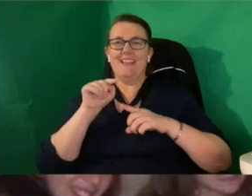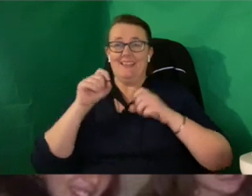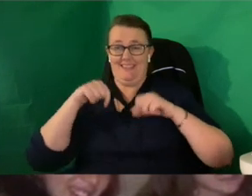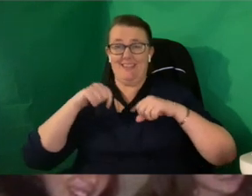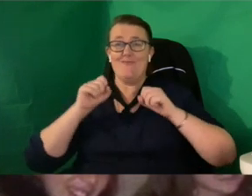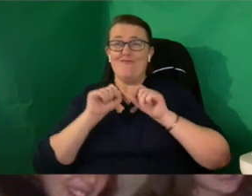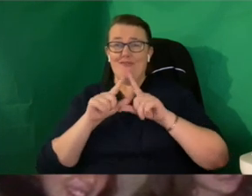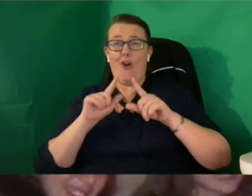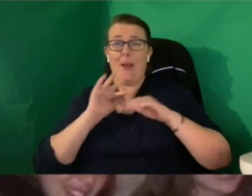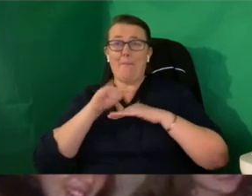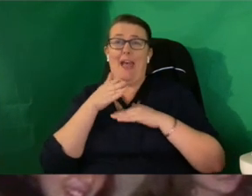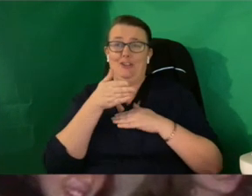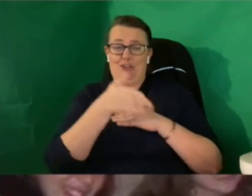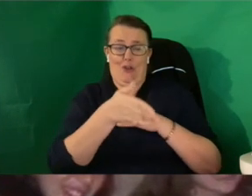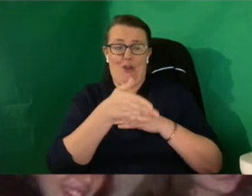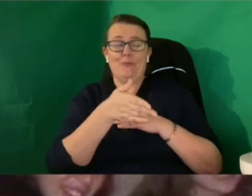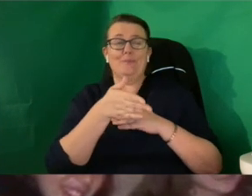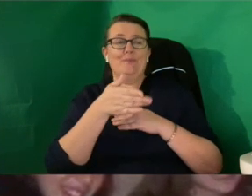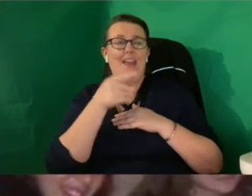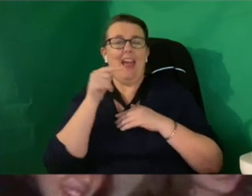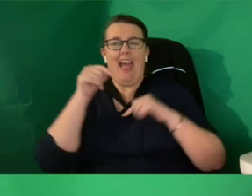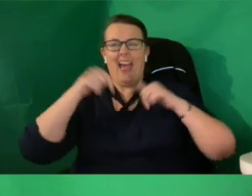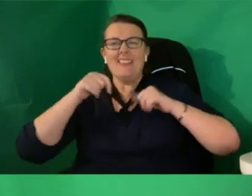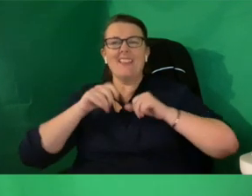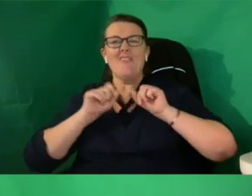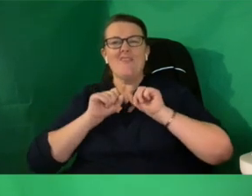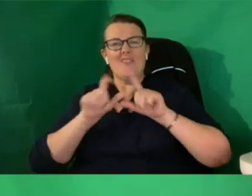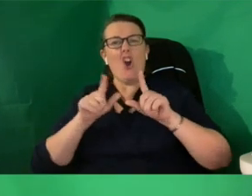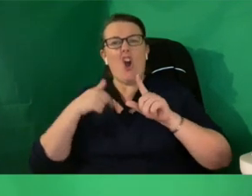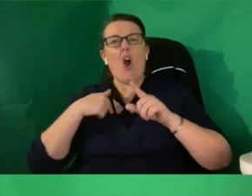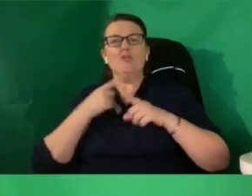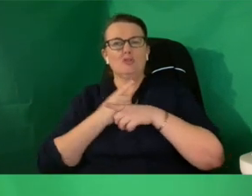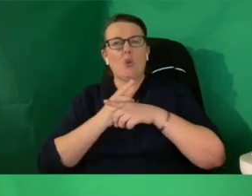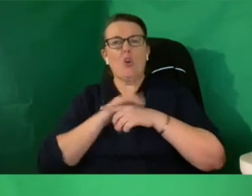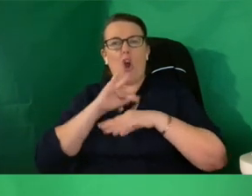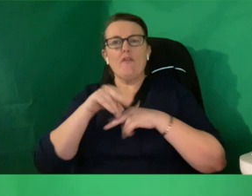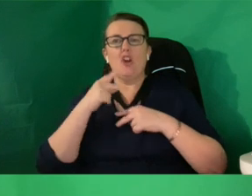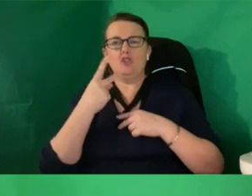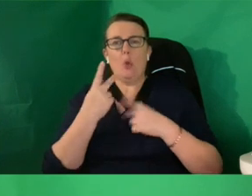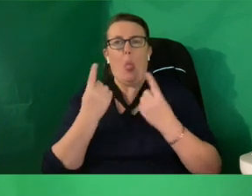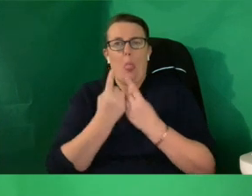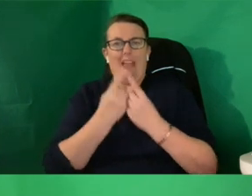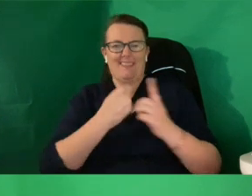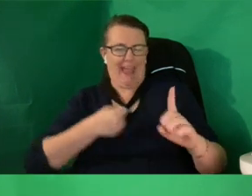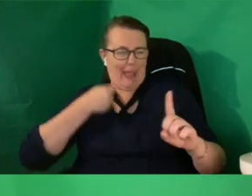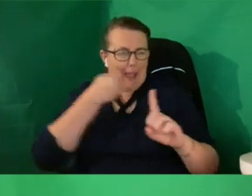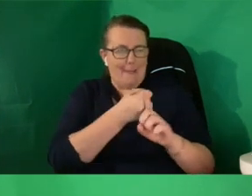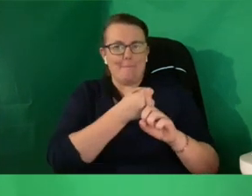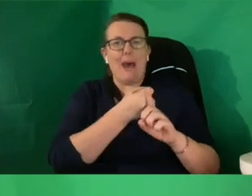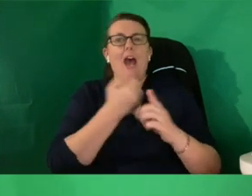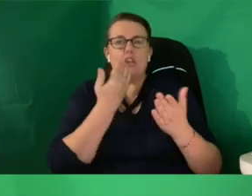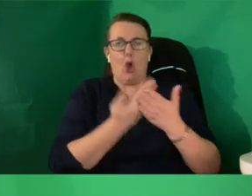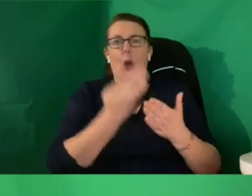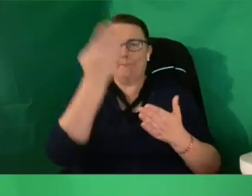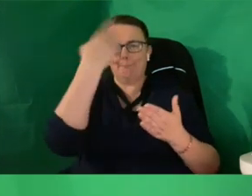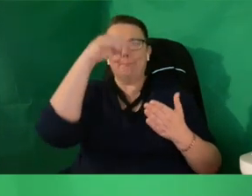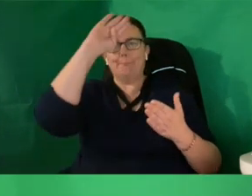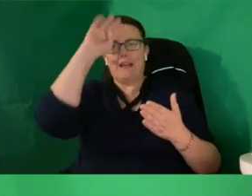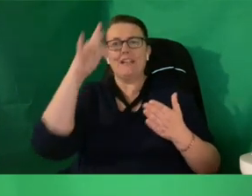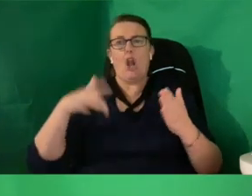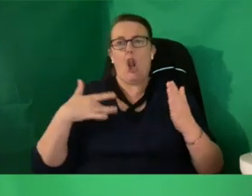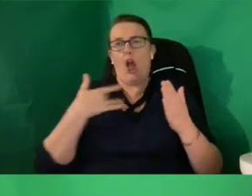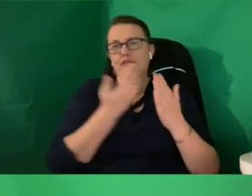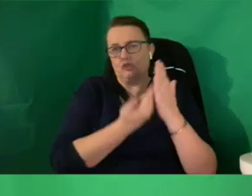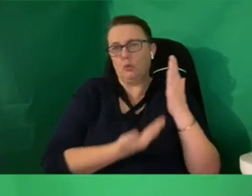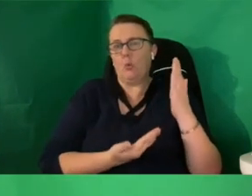vlog I want to concentrate on 2 things that happened in our journey that did directly impact